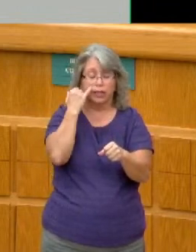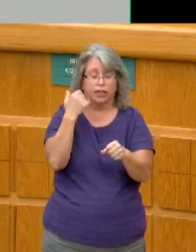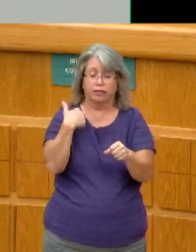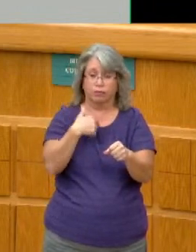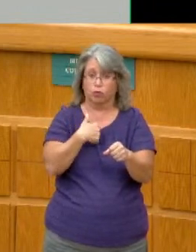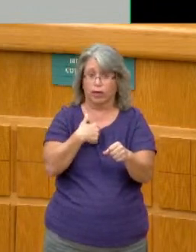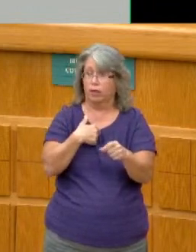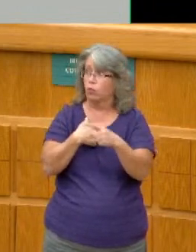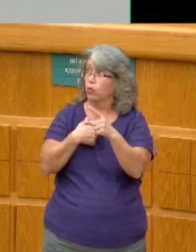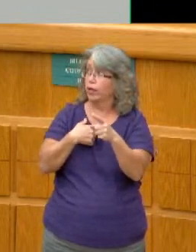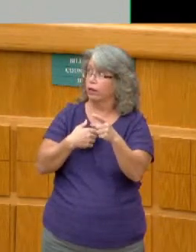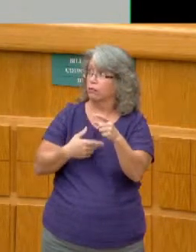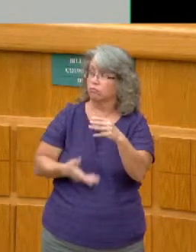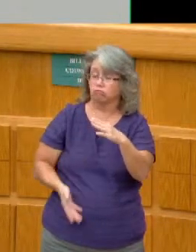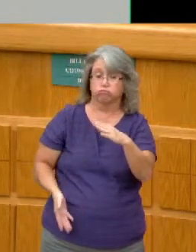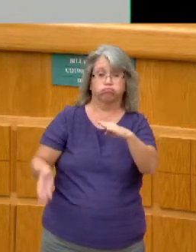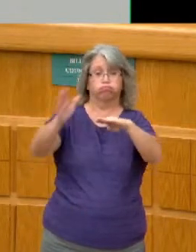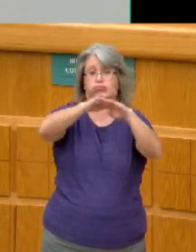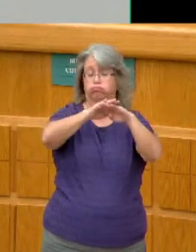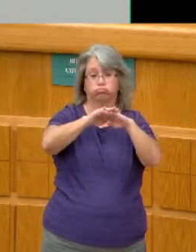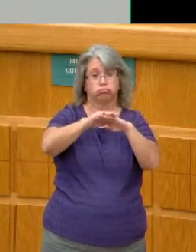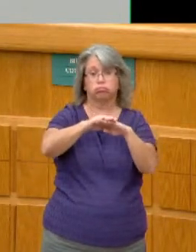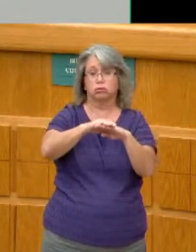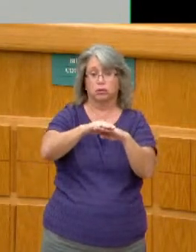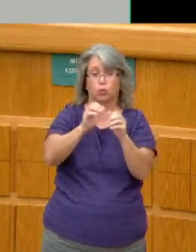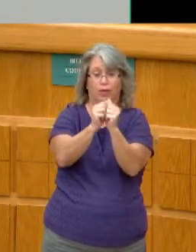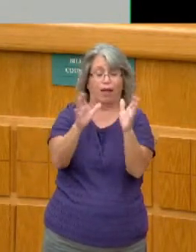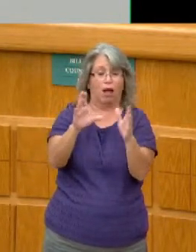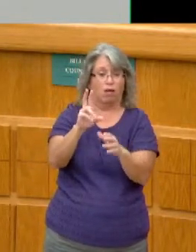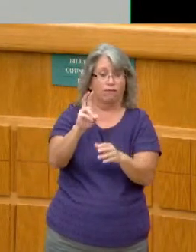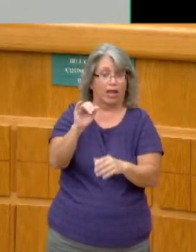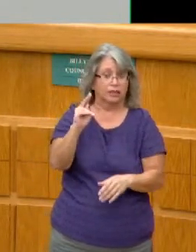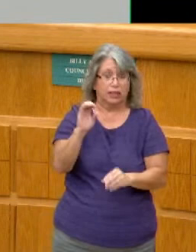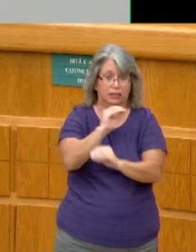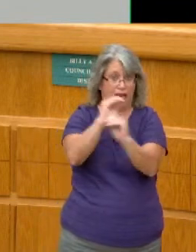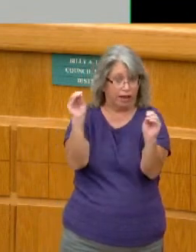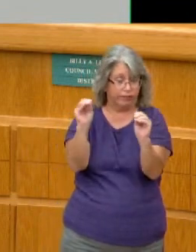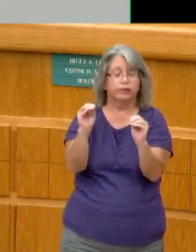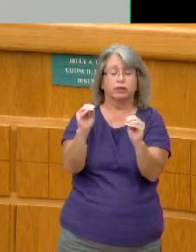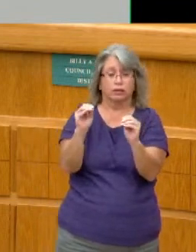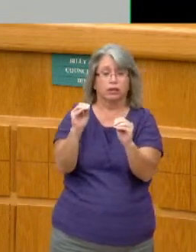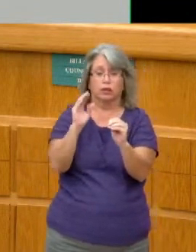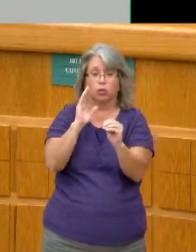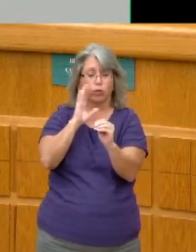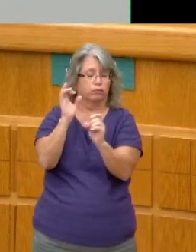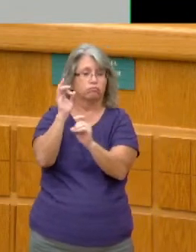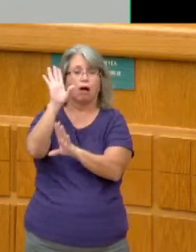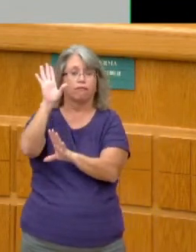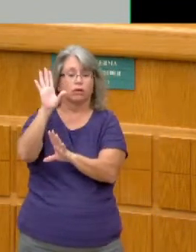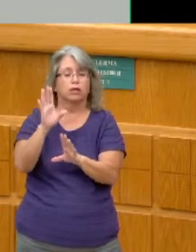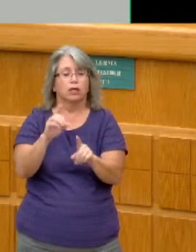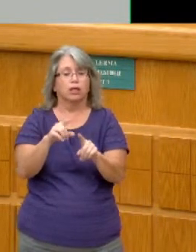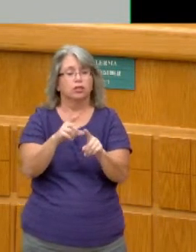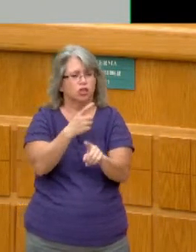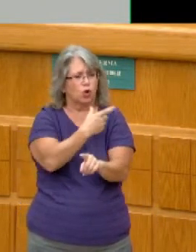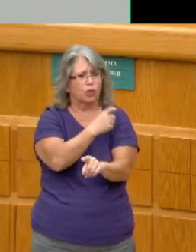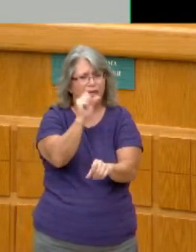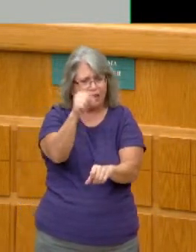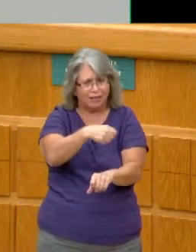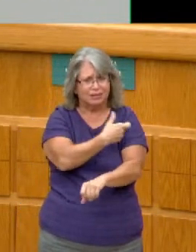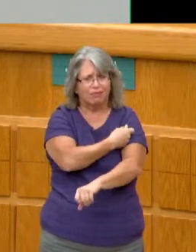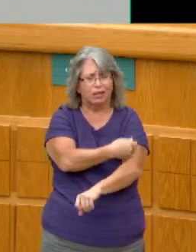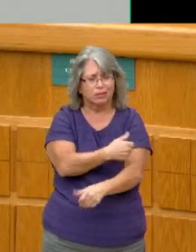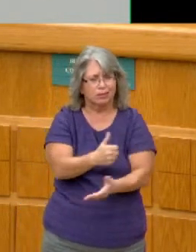would have negatively affected health outcomes in our community. So the vaccines are having a huge effect on how big this curve